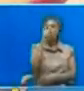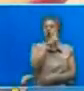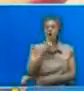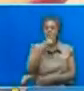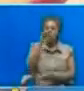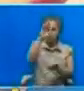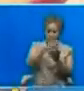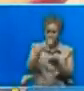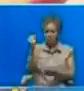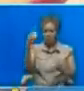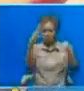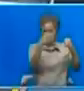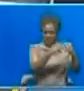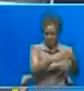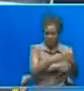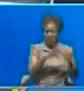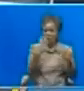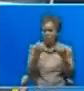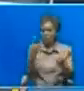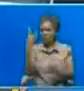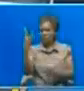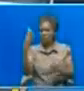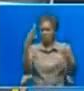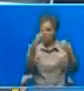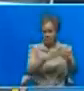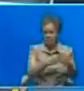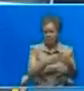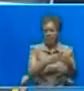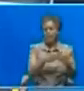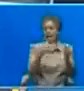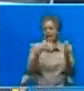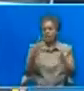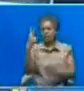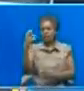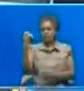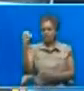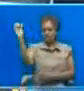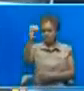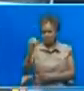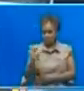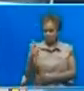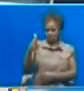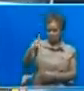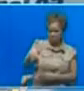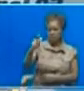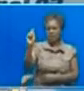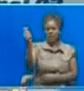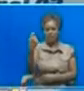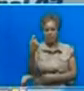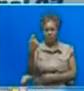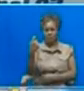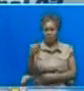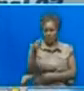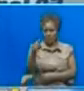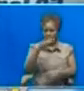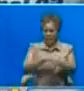by 58% to retail at $45 per barrel against a 20% drop in pump prices in Kenya. You take that